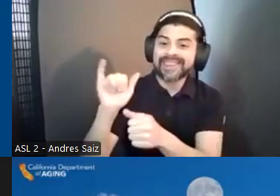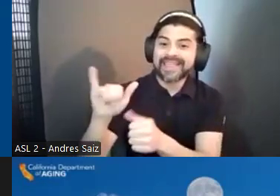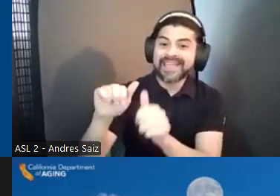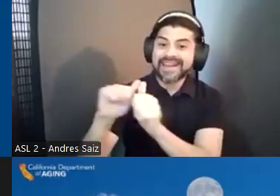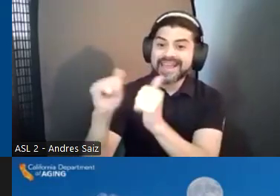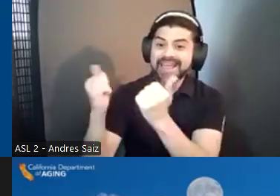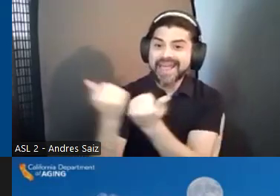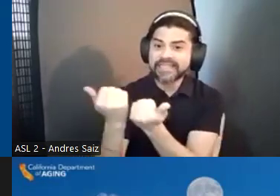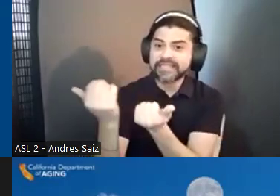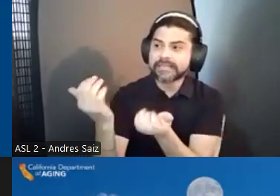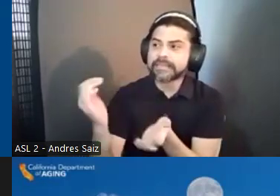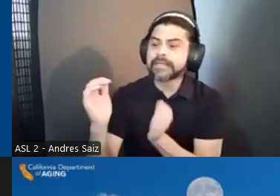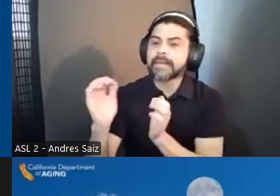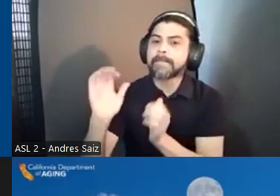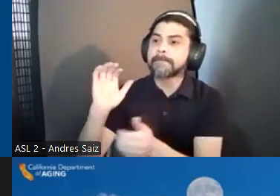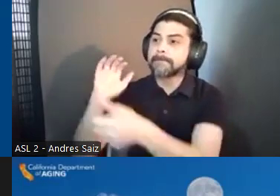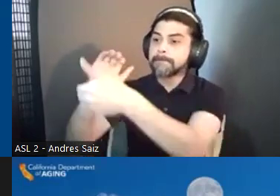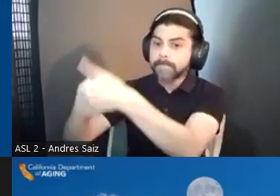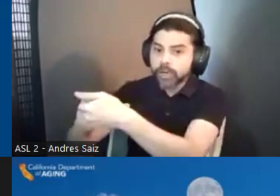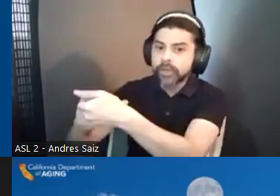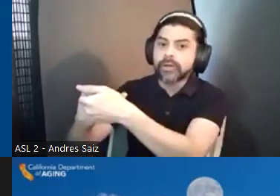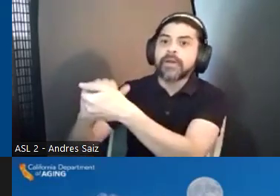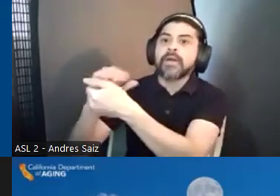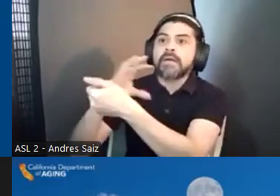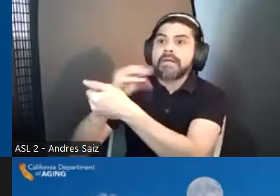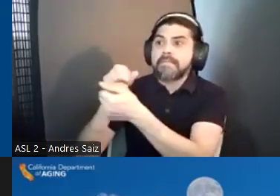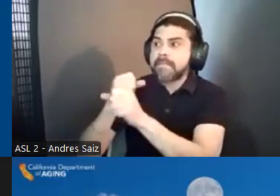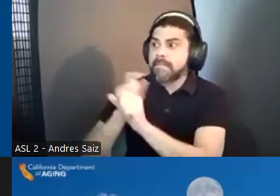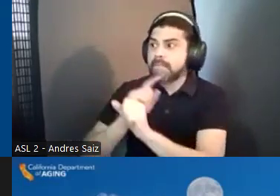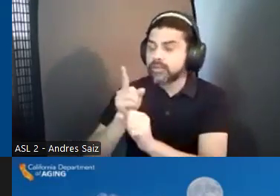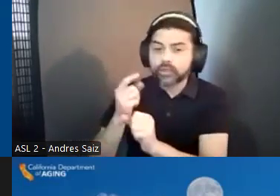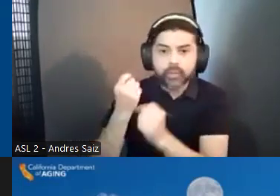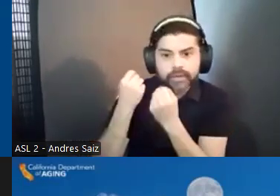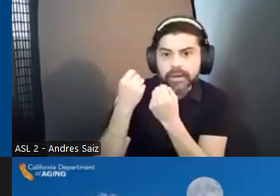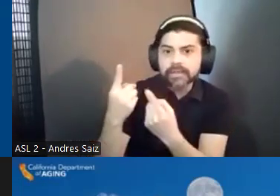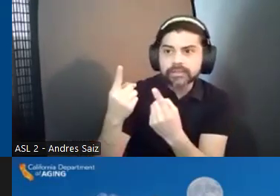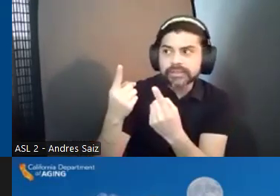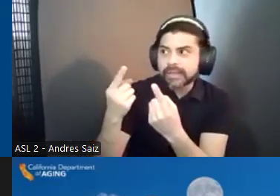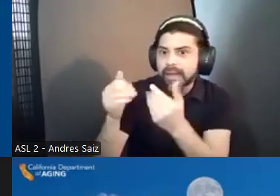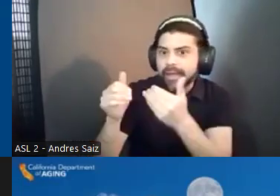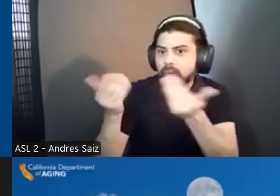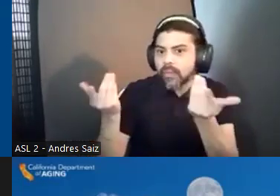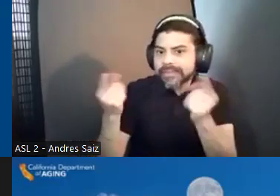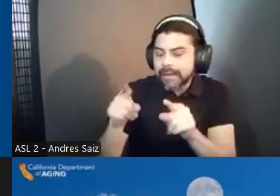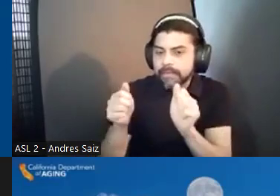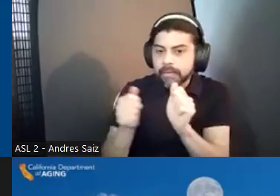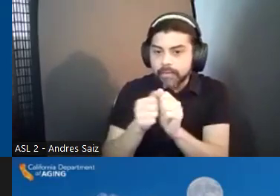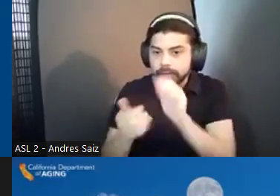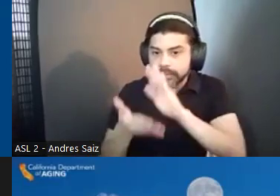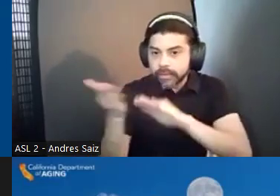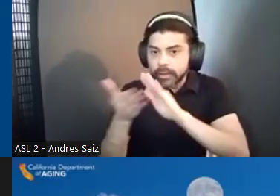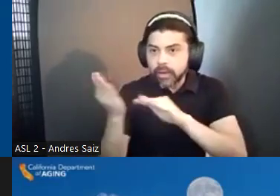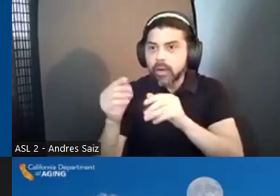So definitely, want to make sure that we're really following that closely, and again, ensuring